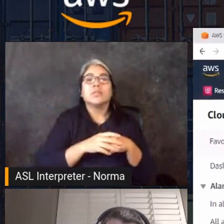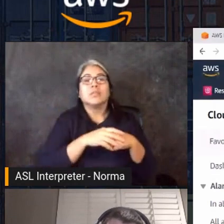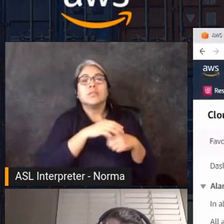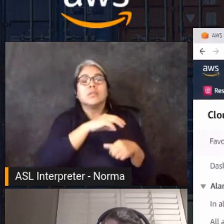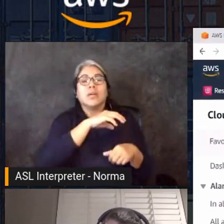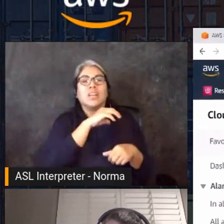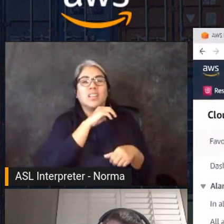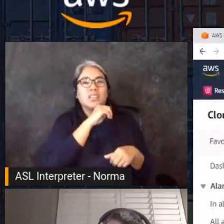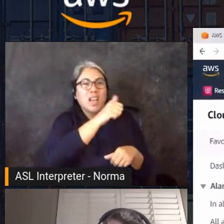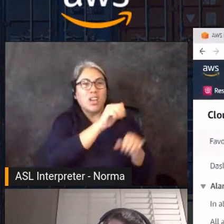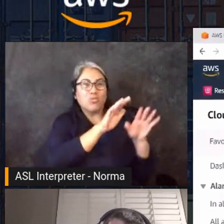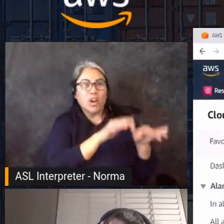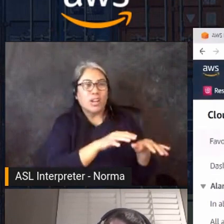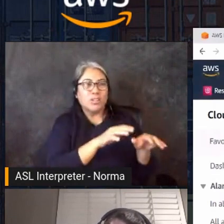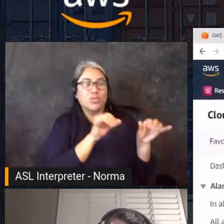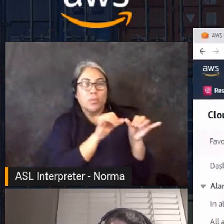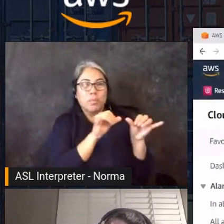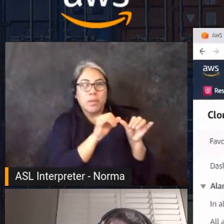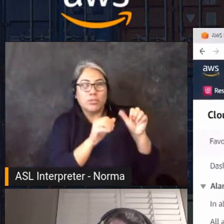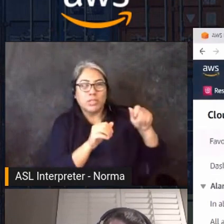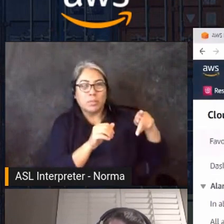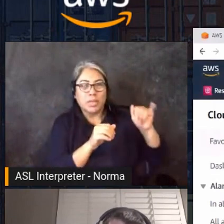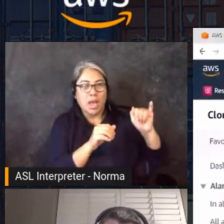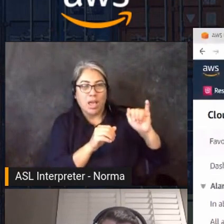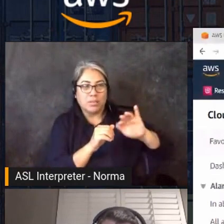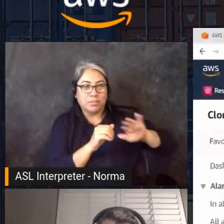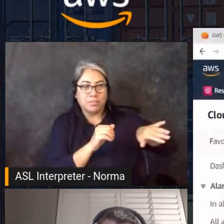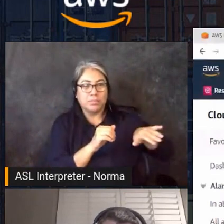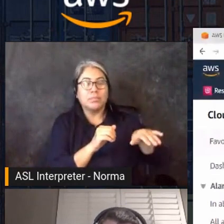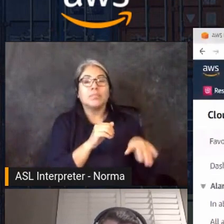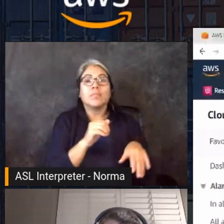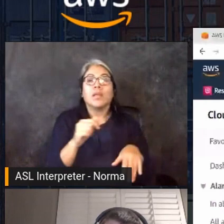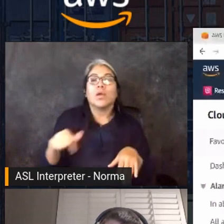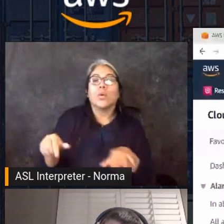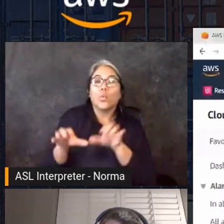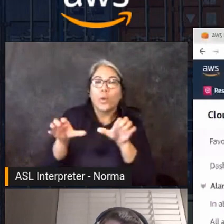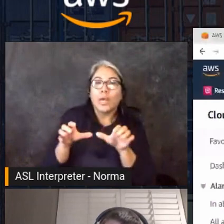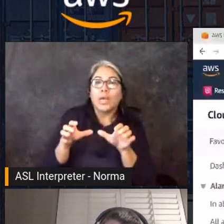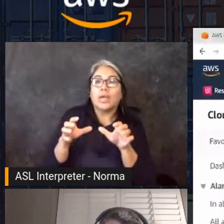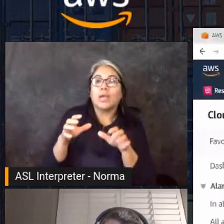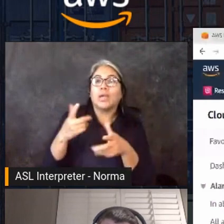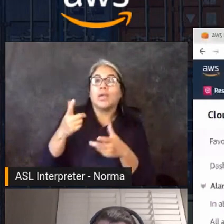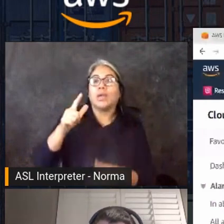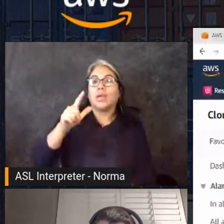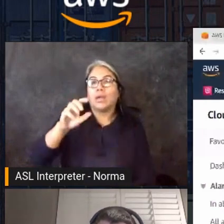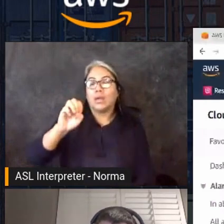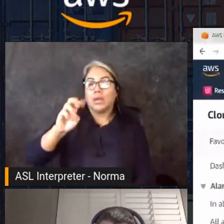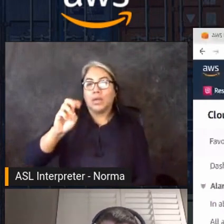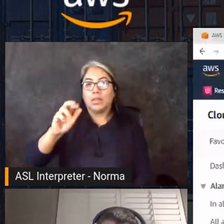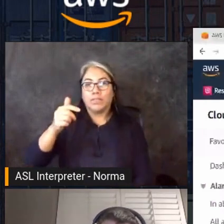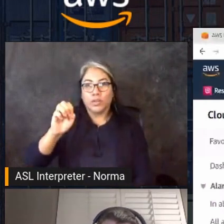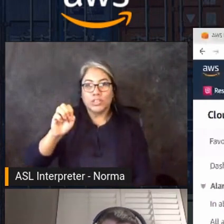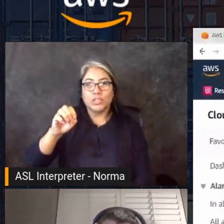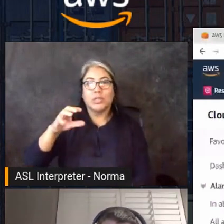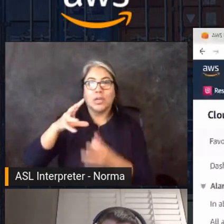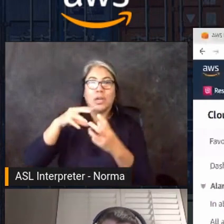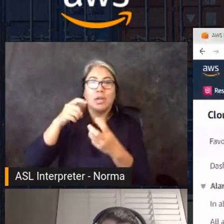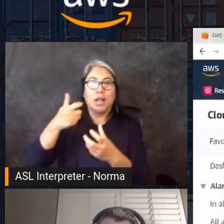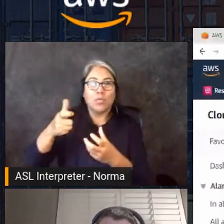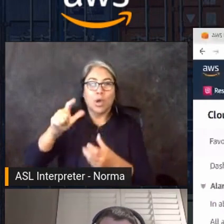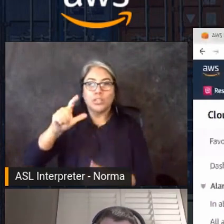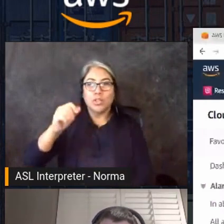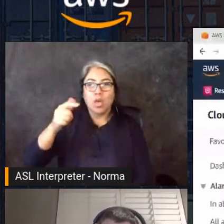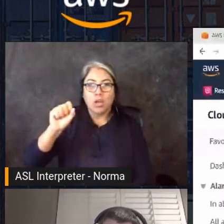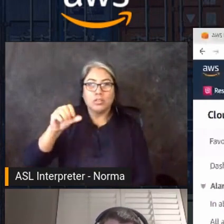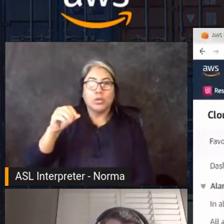the metrics API through put metric data, what we end up doing is we're leveraging CloudWatch logs. So we'll put called